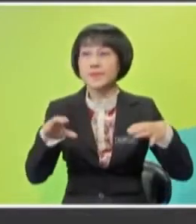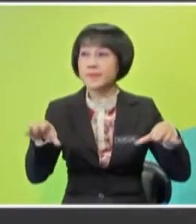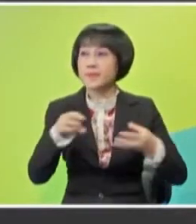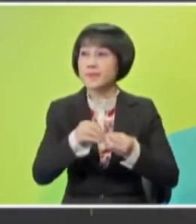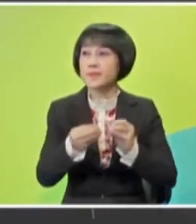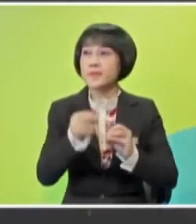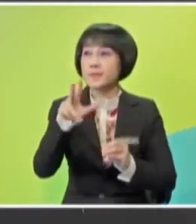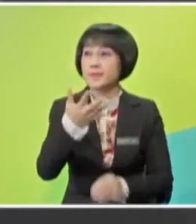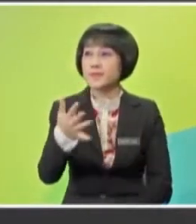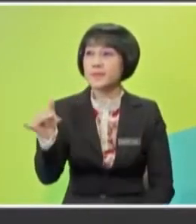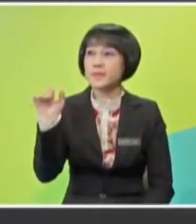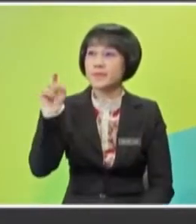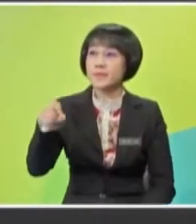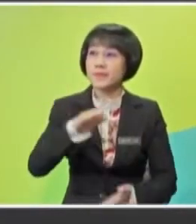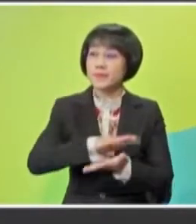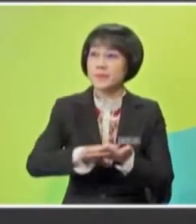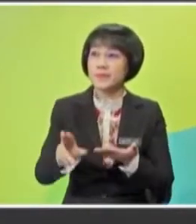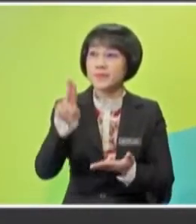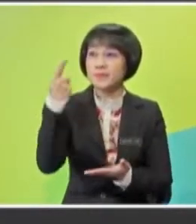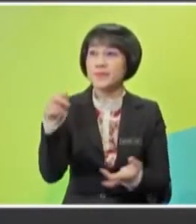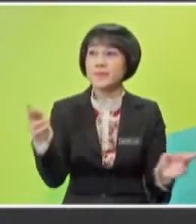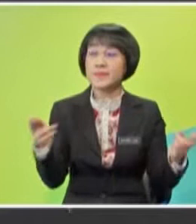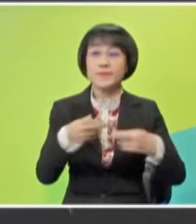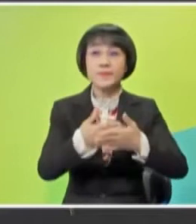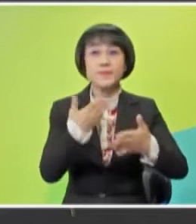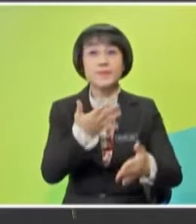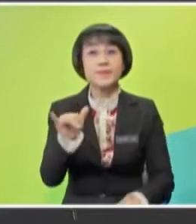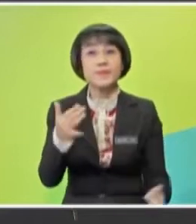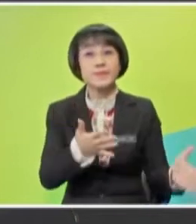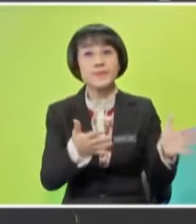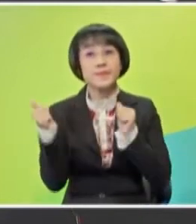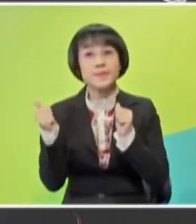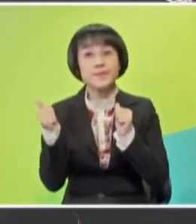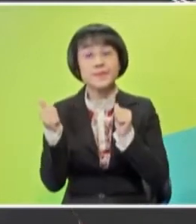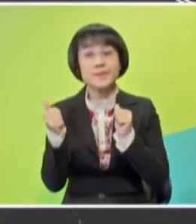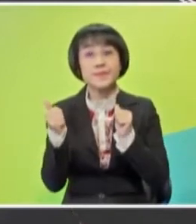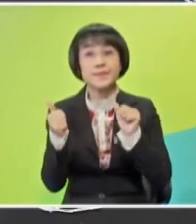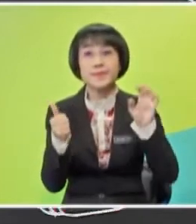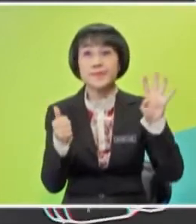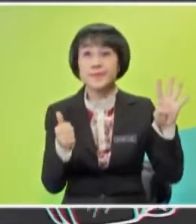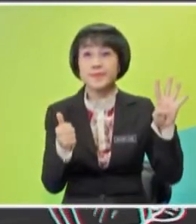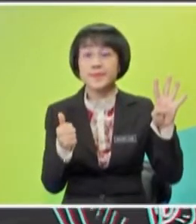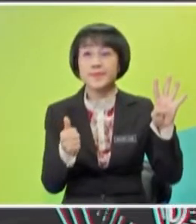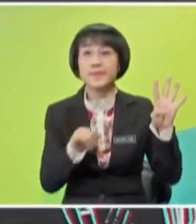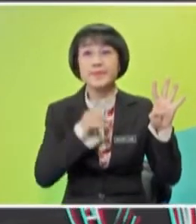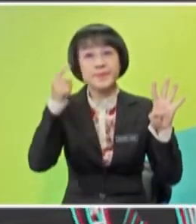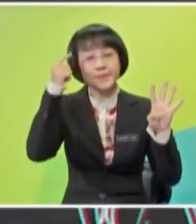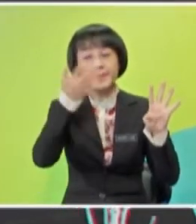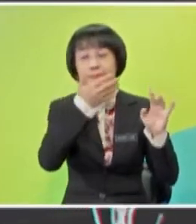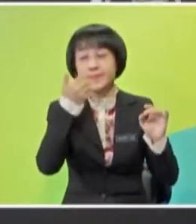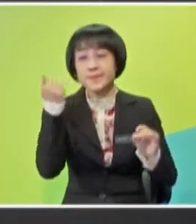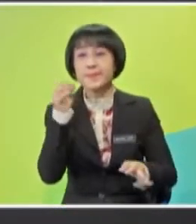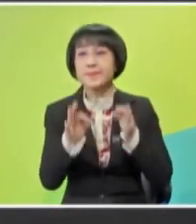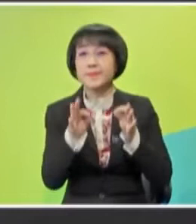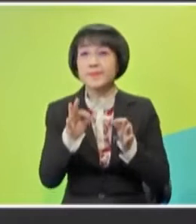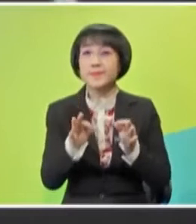They must clear up the room before they leave. 4. I think it would be better if he